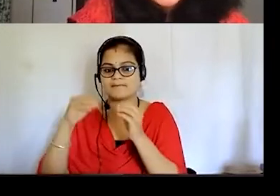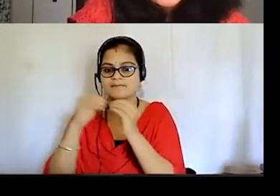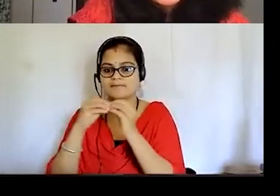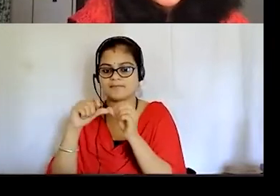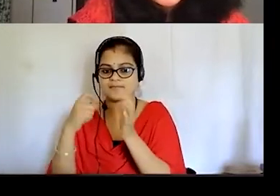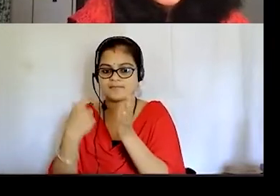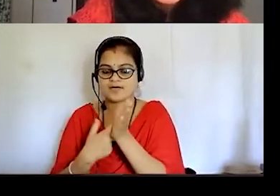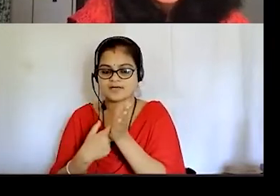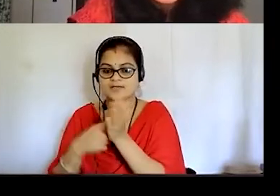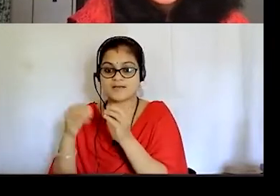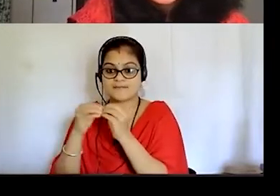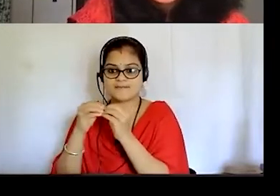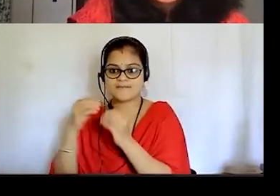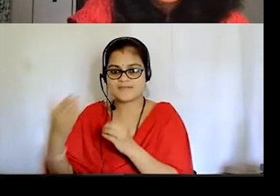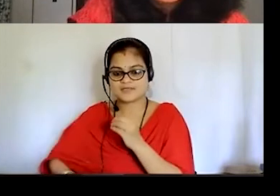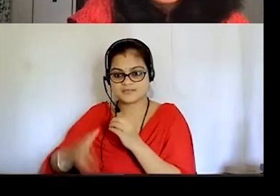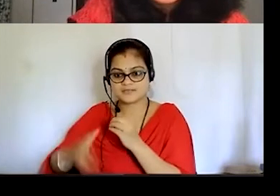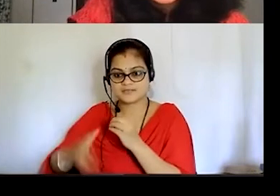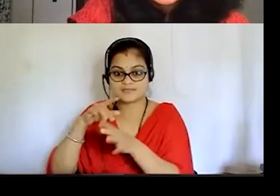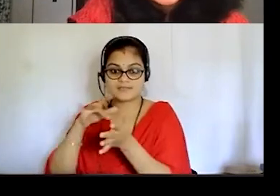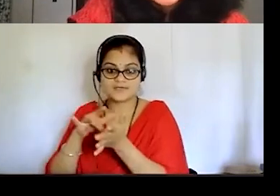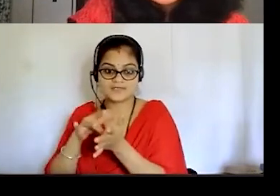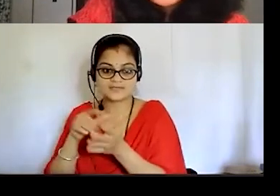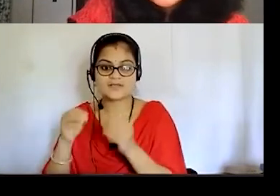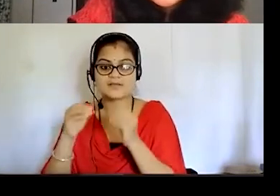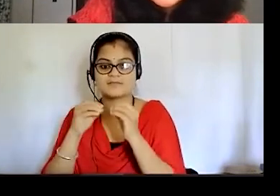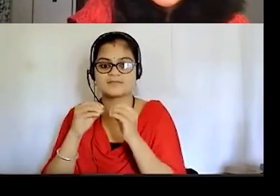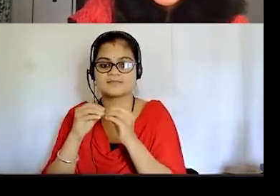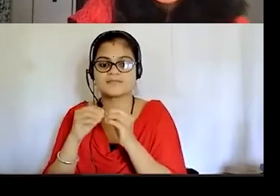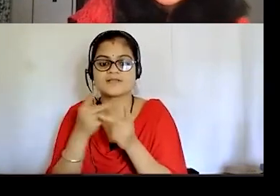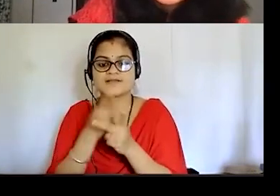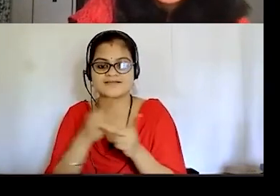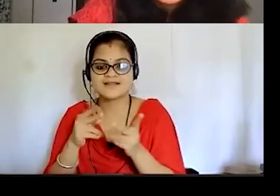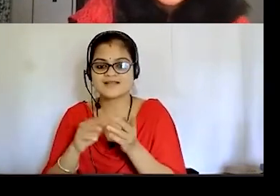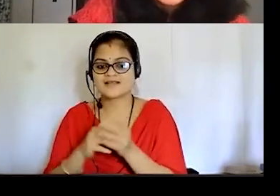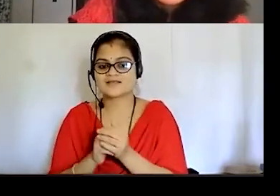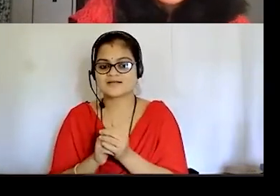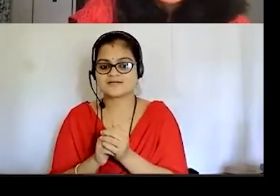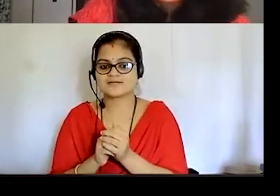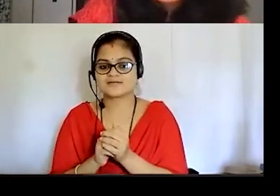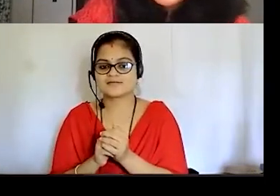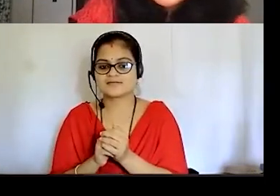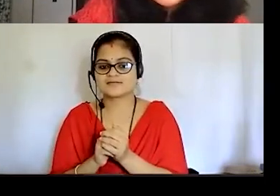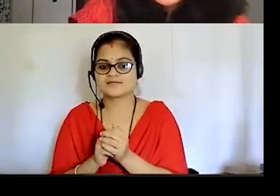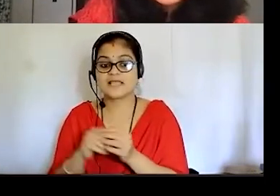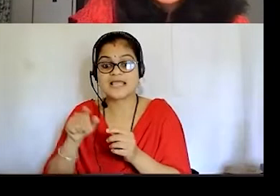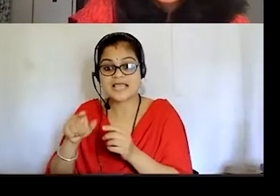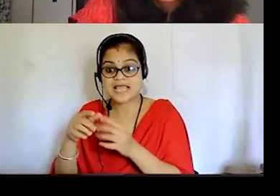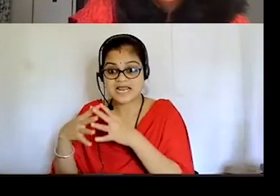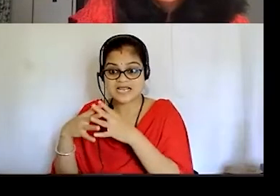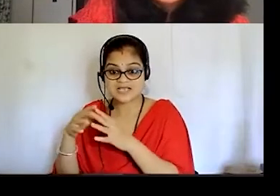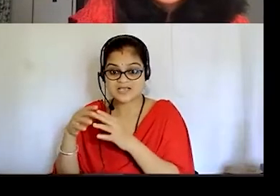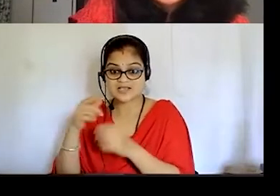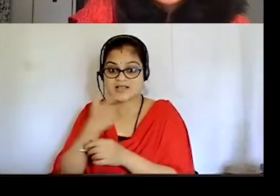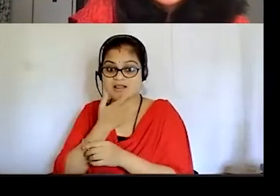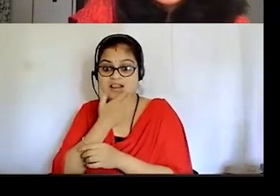of Punjab, with its Indian earthy tones and beats, has carved stage space in United Kingdom, particularly